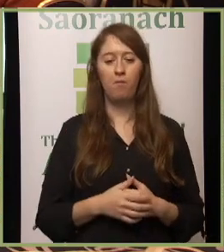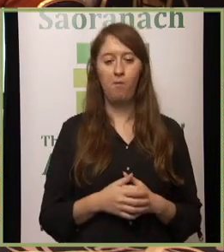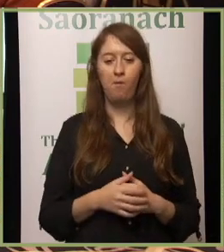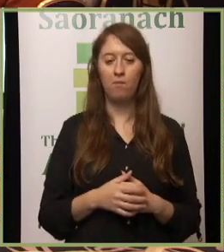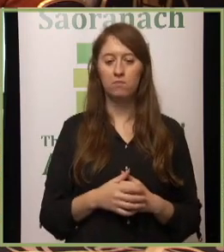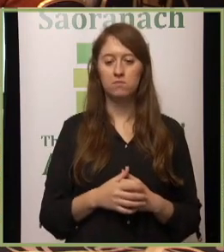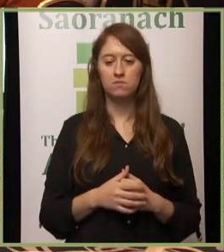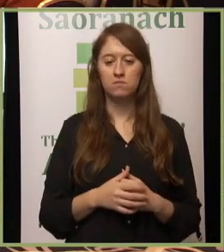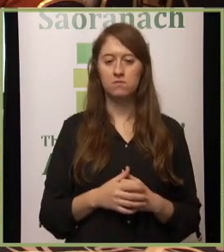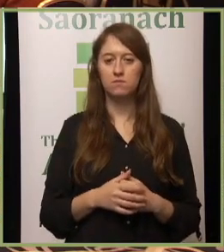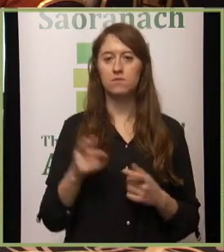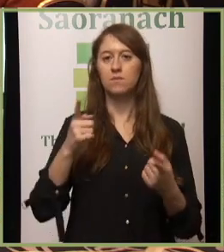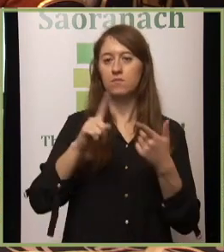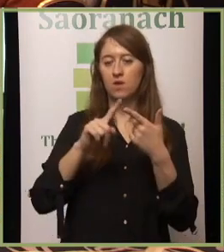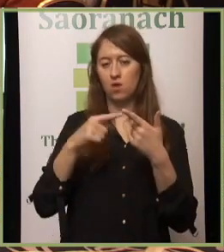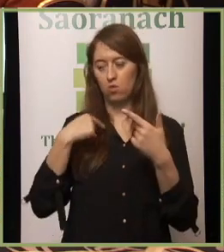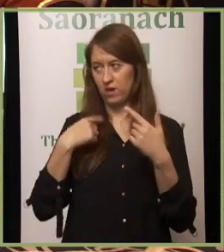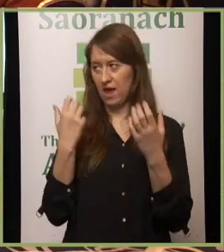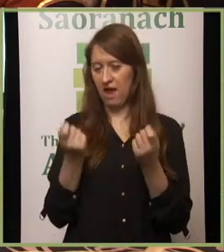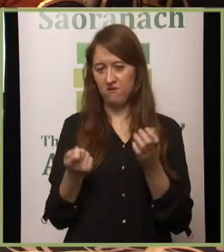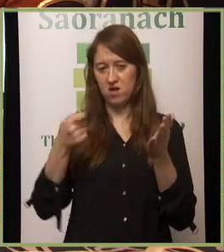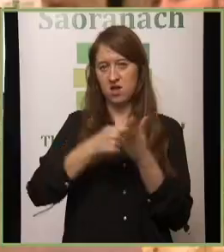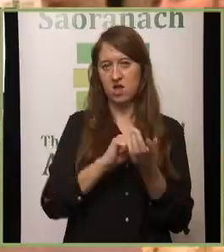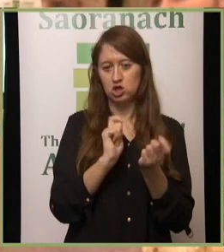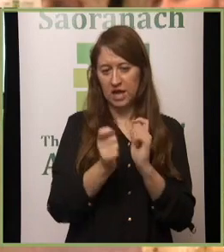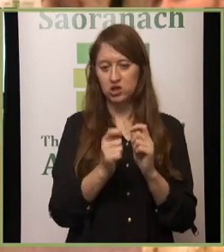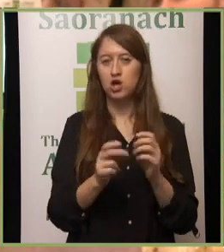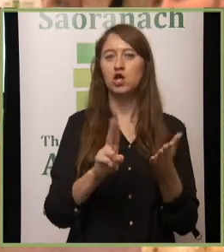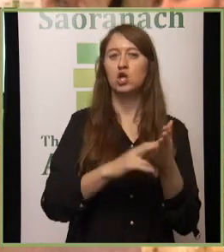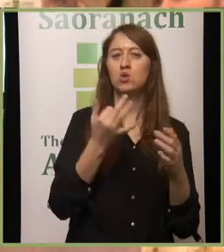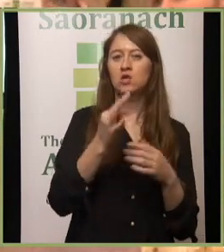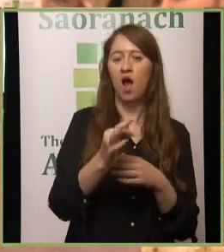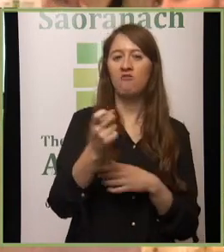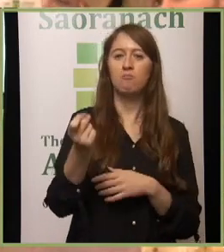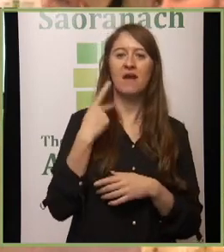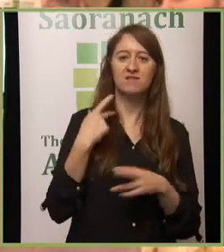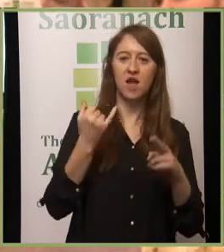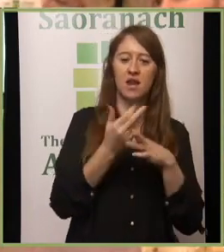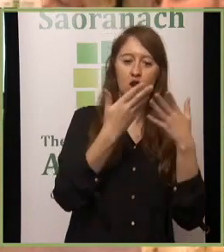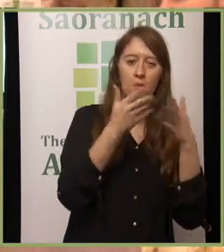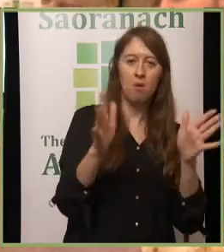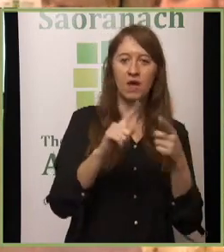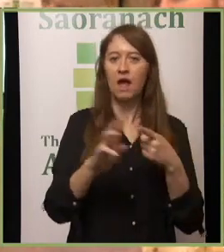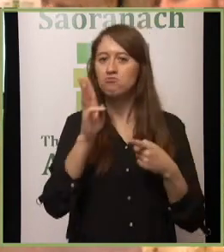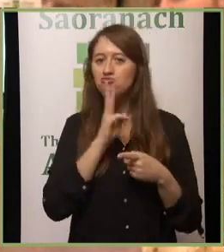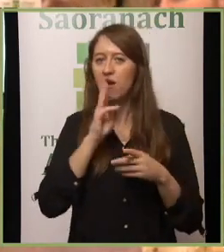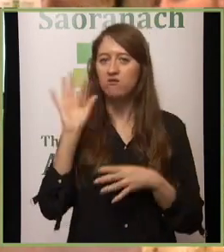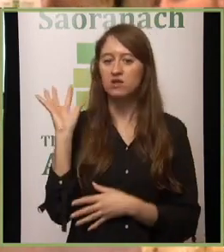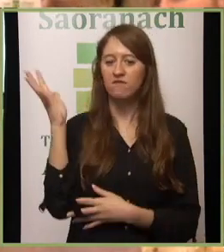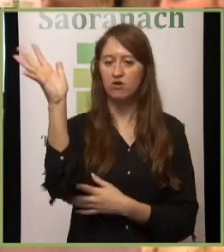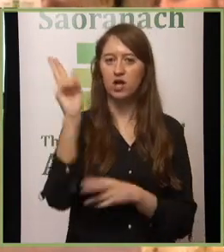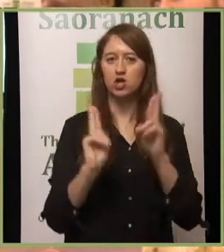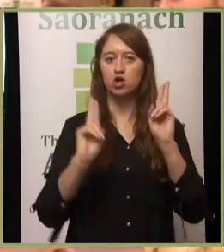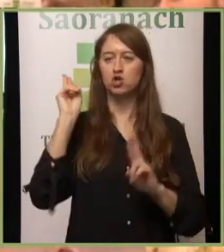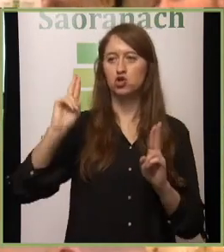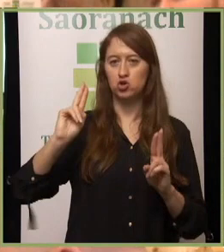Our change was the use of pesticides in public and private forestry is to be drastically reduced with the intention of completely phasing out